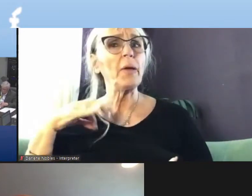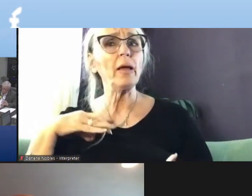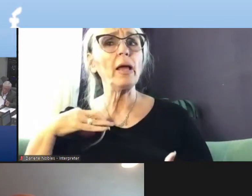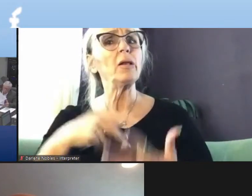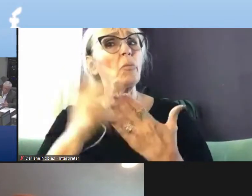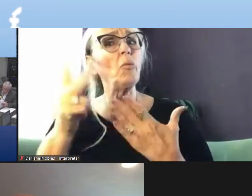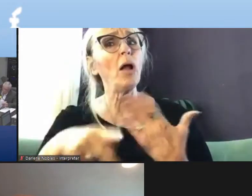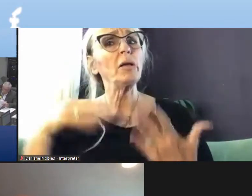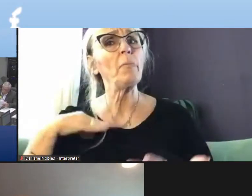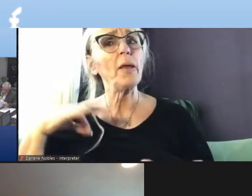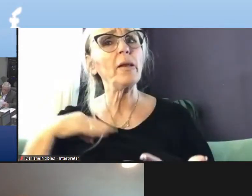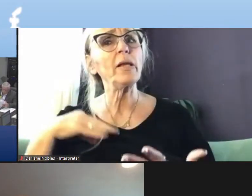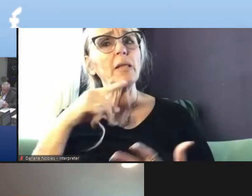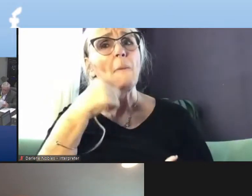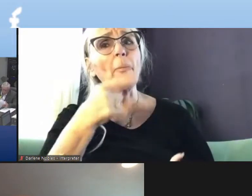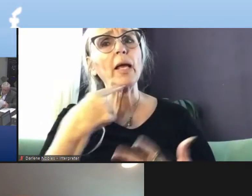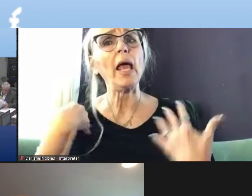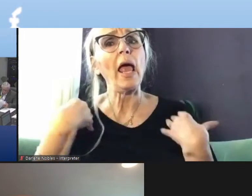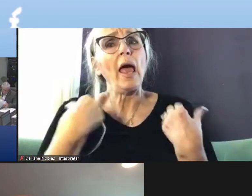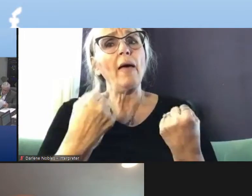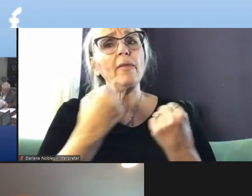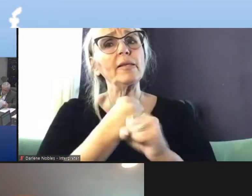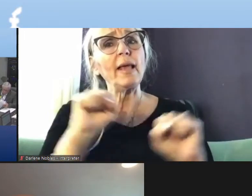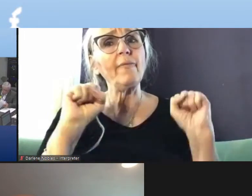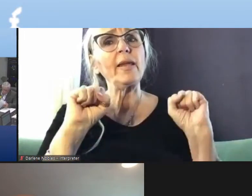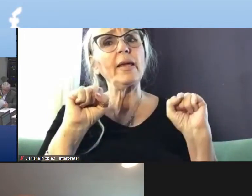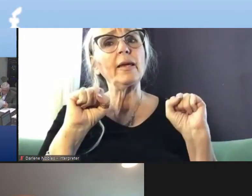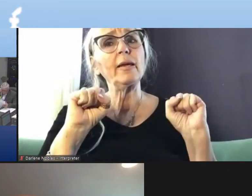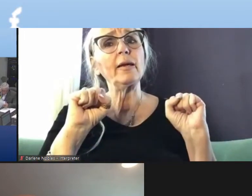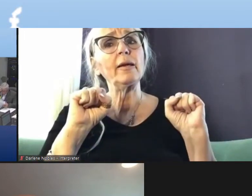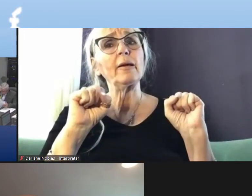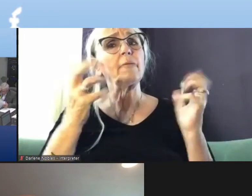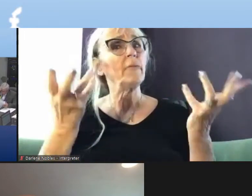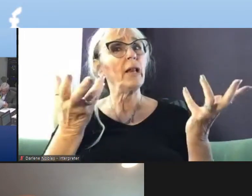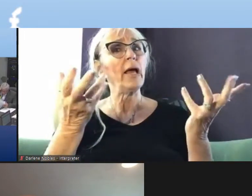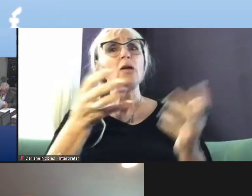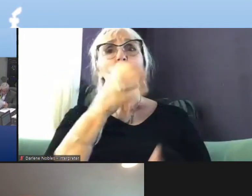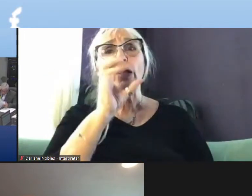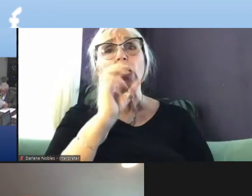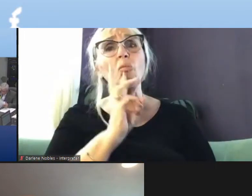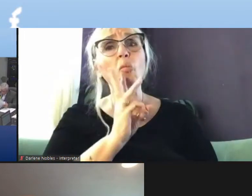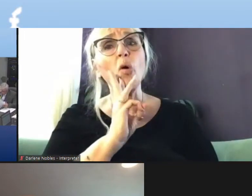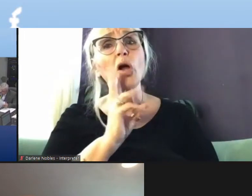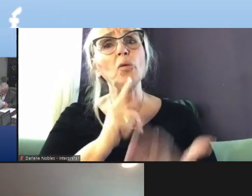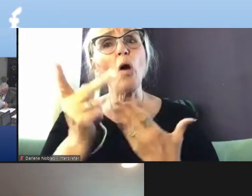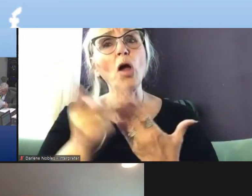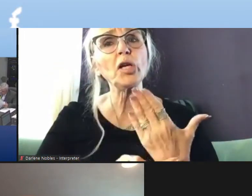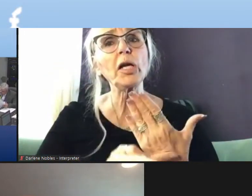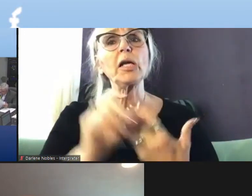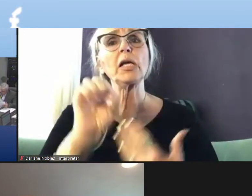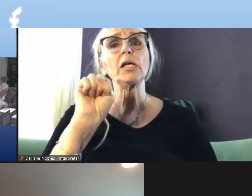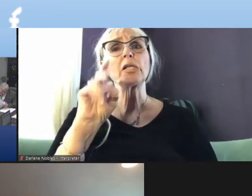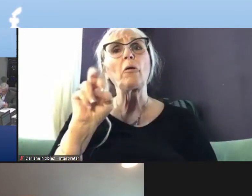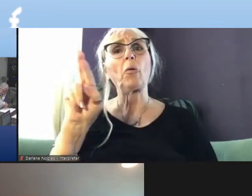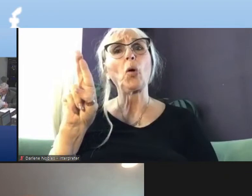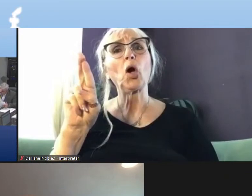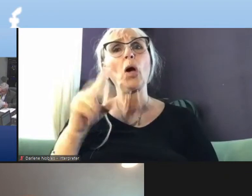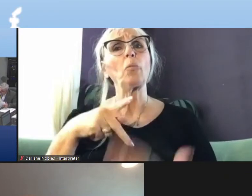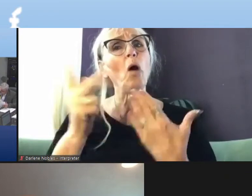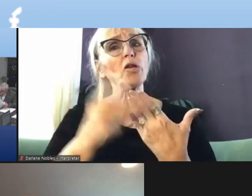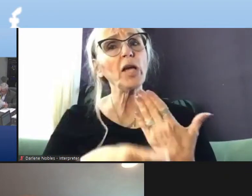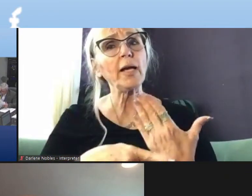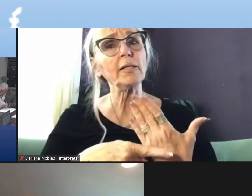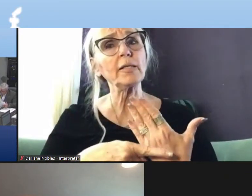safety and welfare, such as drinking water projects or sewerage projects?